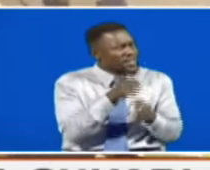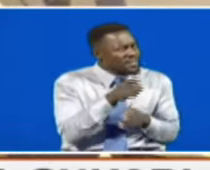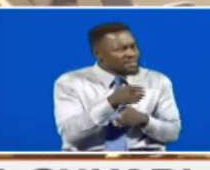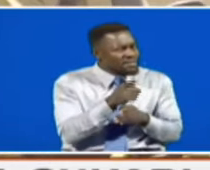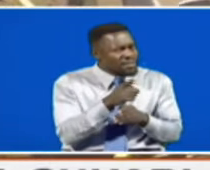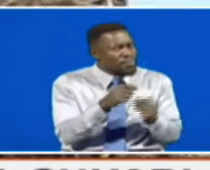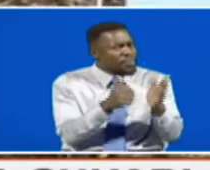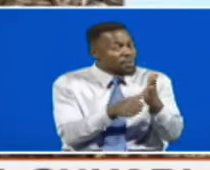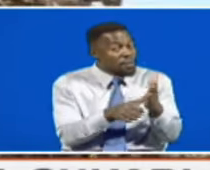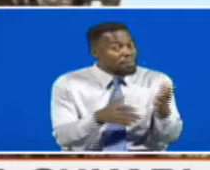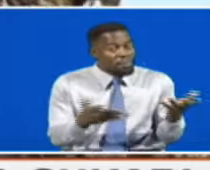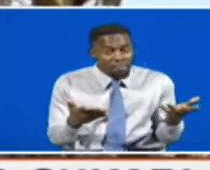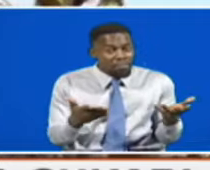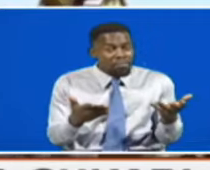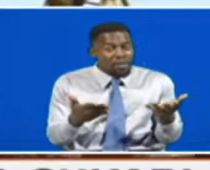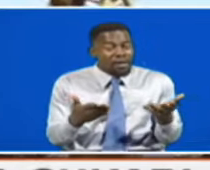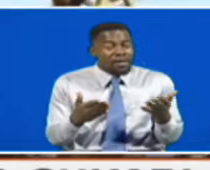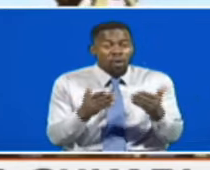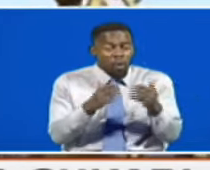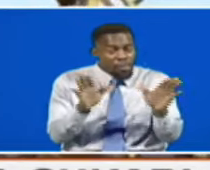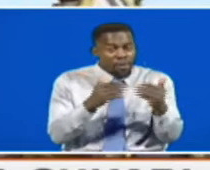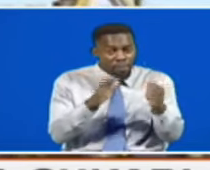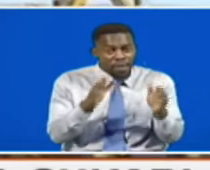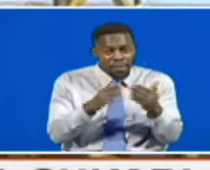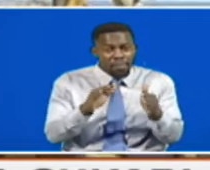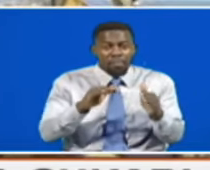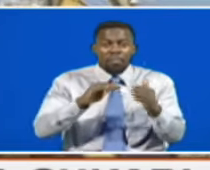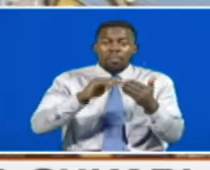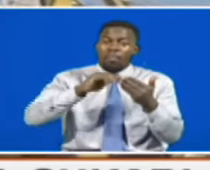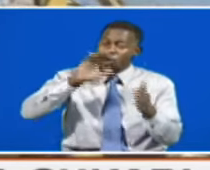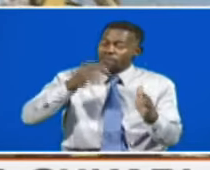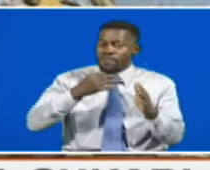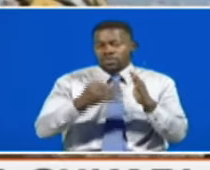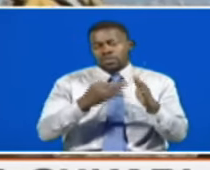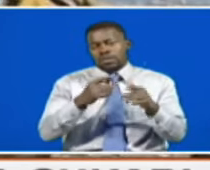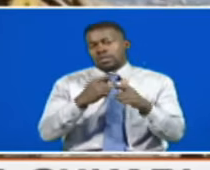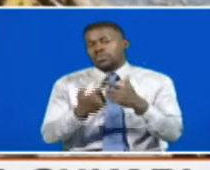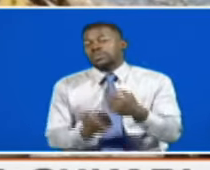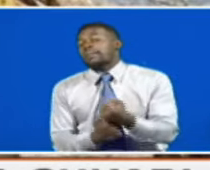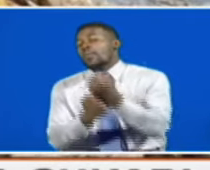viwanda vya kusaga miwa ili kumwokoa mkulima anayetegemea kilimo hicho.